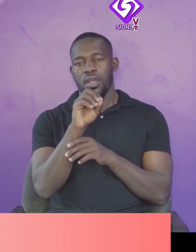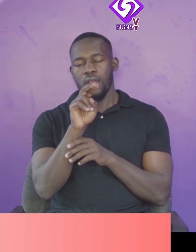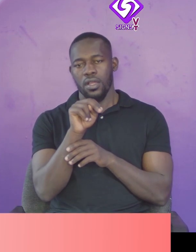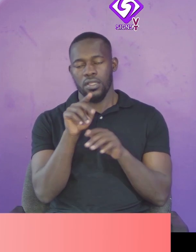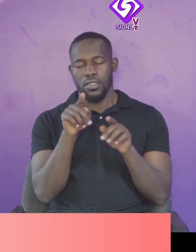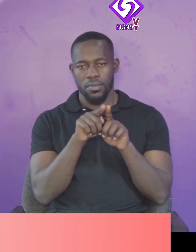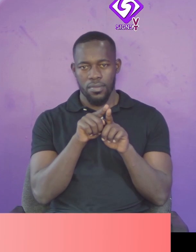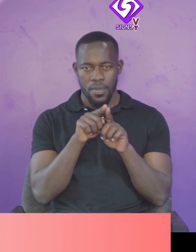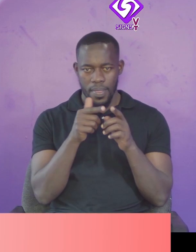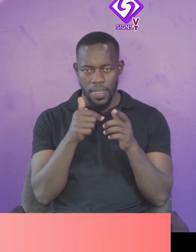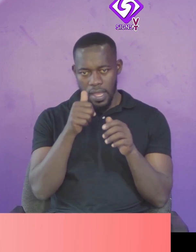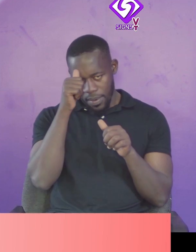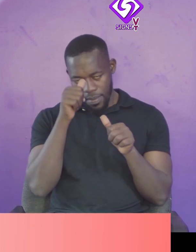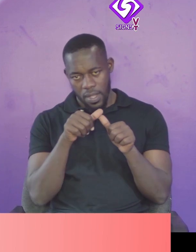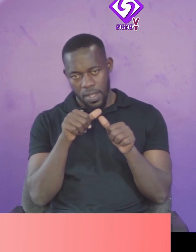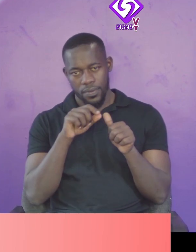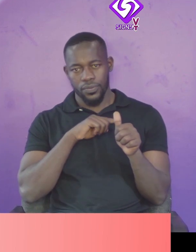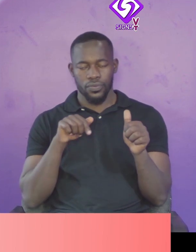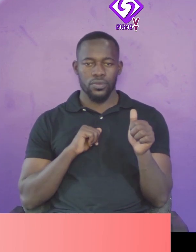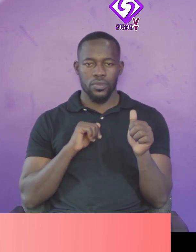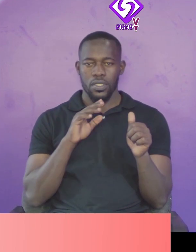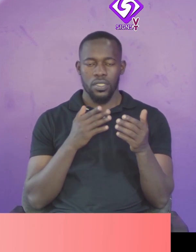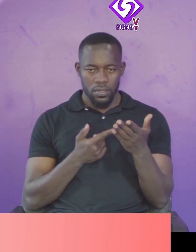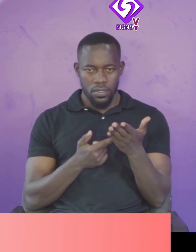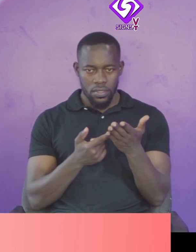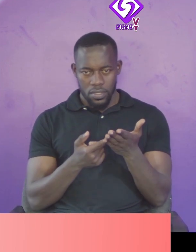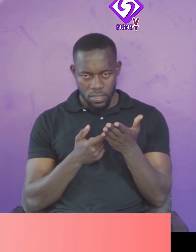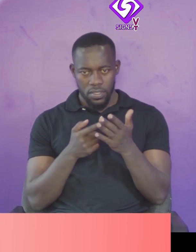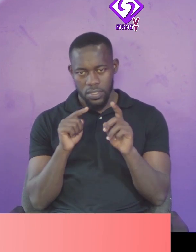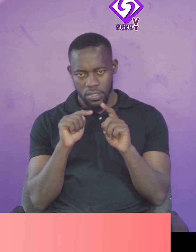we talked about this team